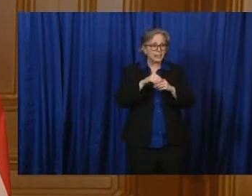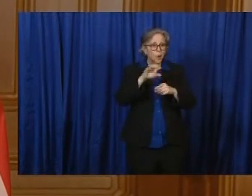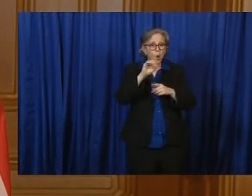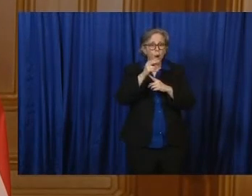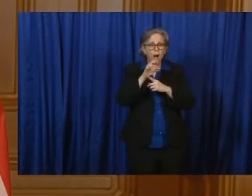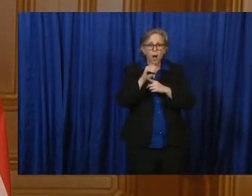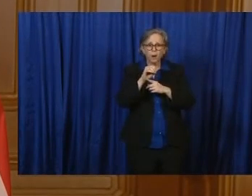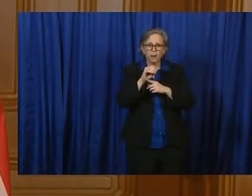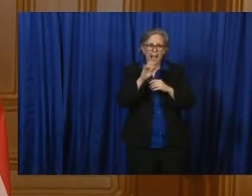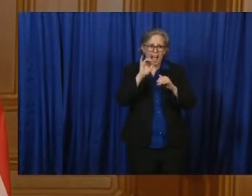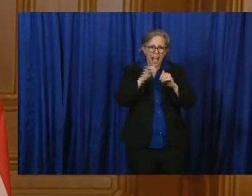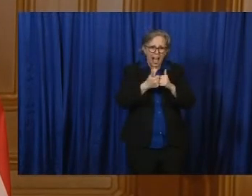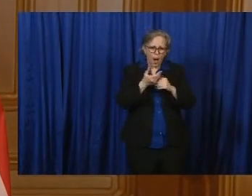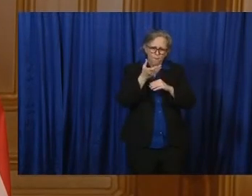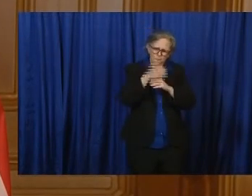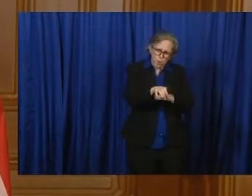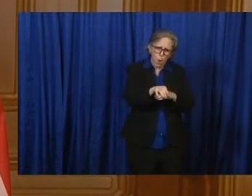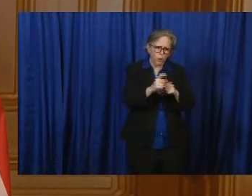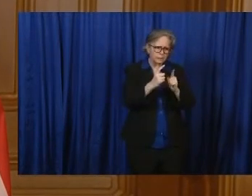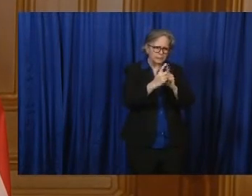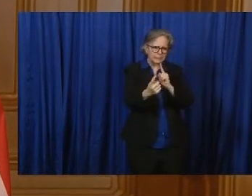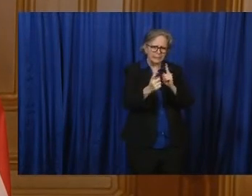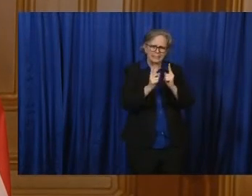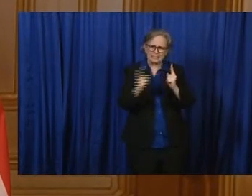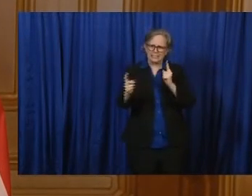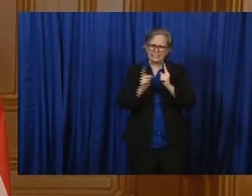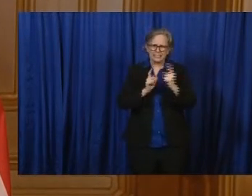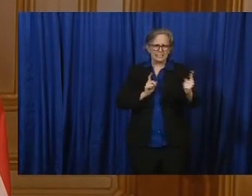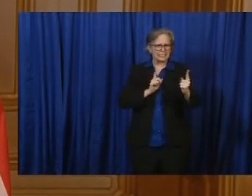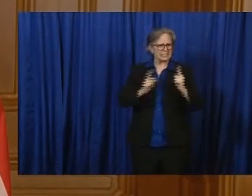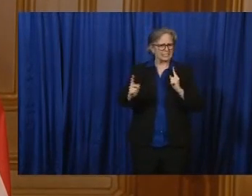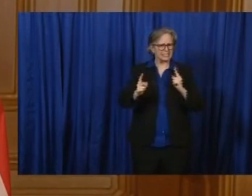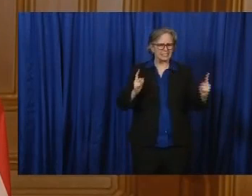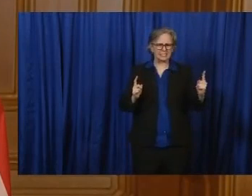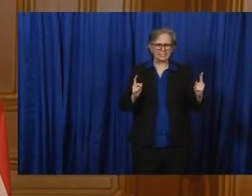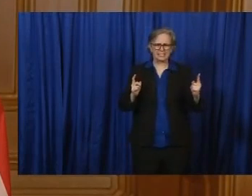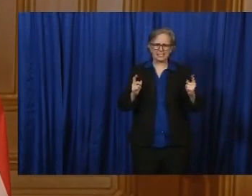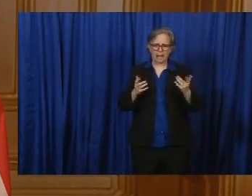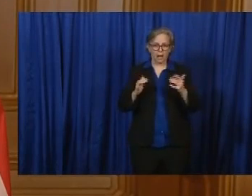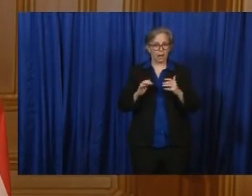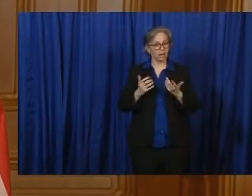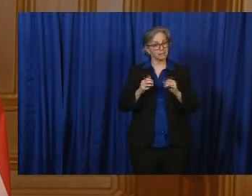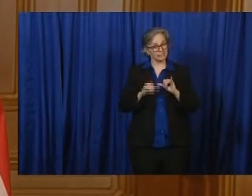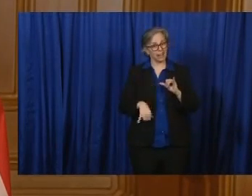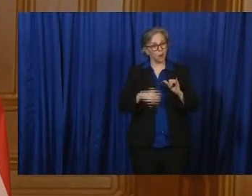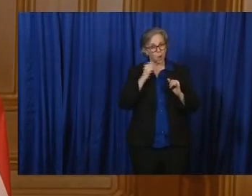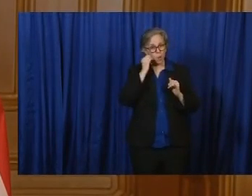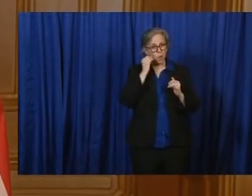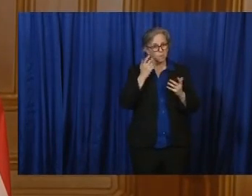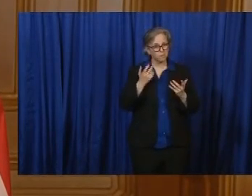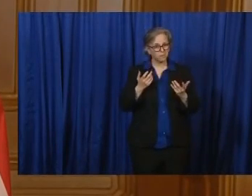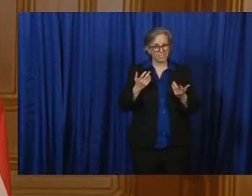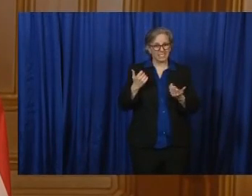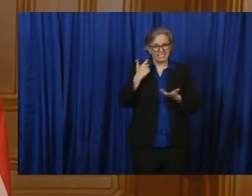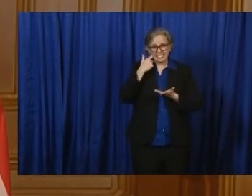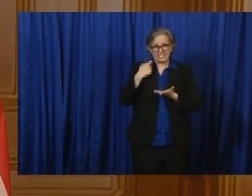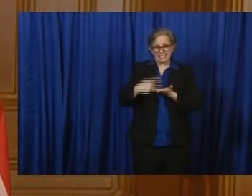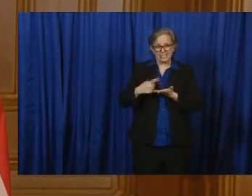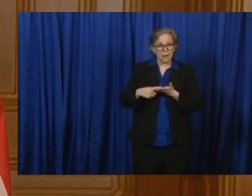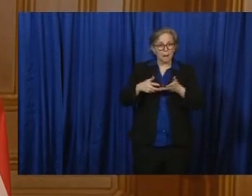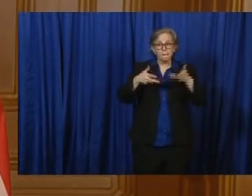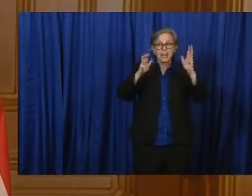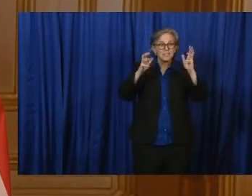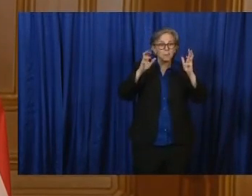others. And going out, we talked a little bit about basketball earlier on, and frankly, some of the mayors